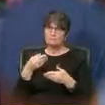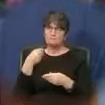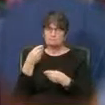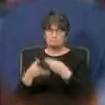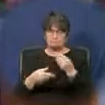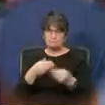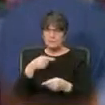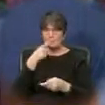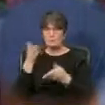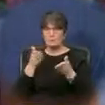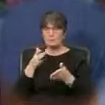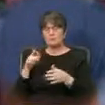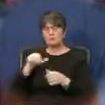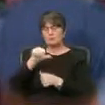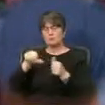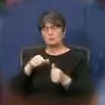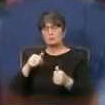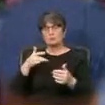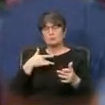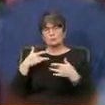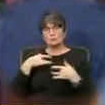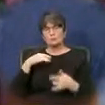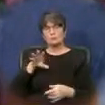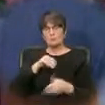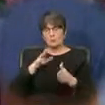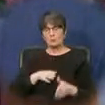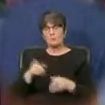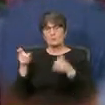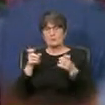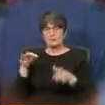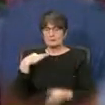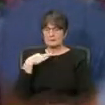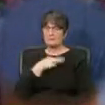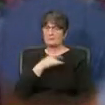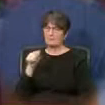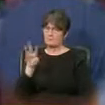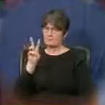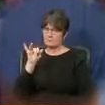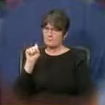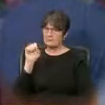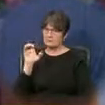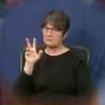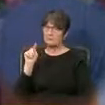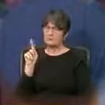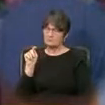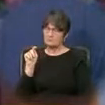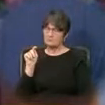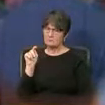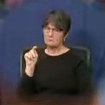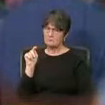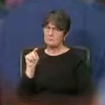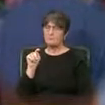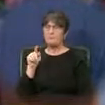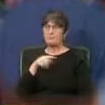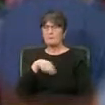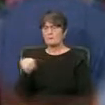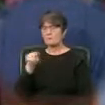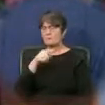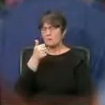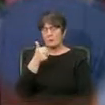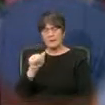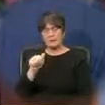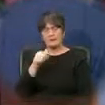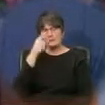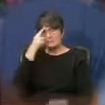service, and social concern of the owner, management, and staff of WISC-TV for persons of all faiths